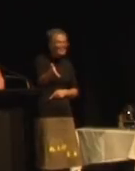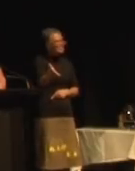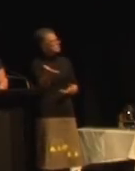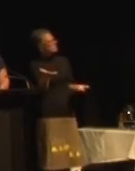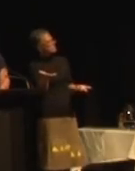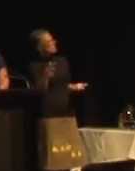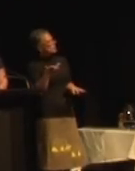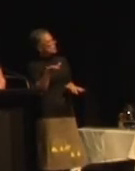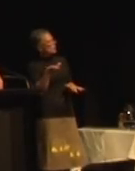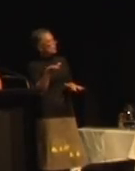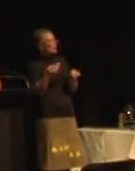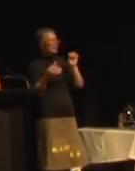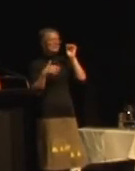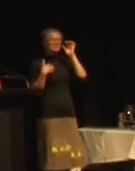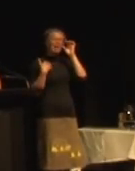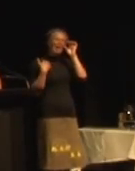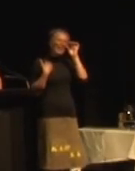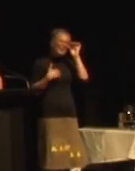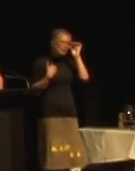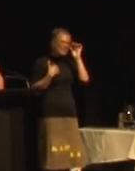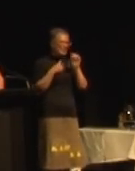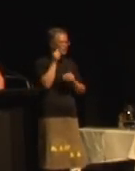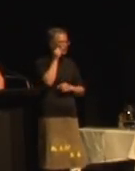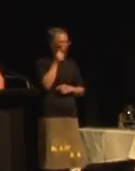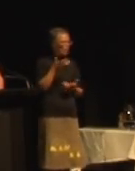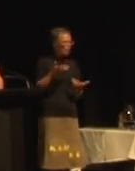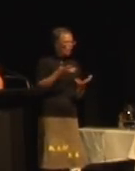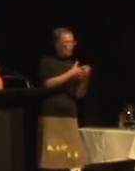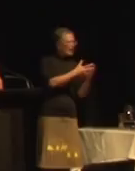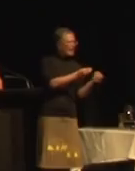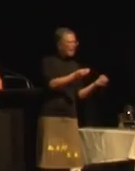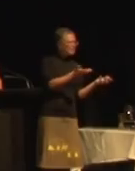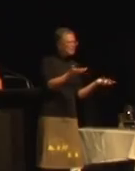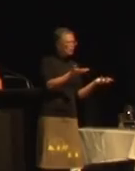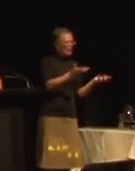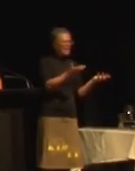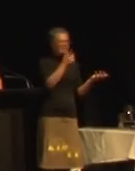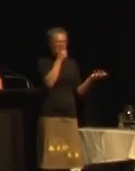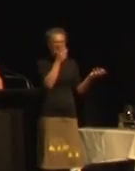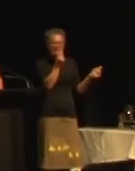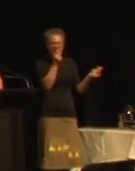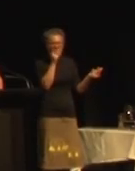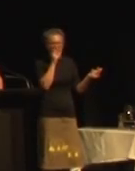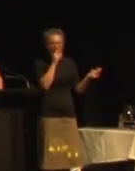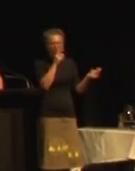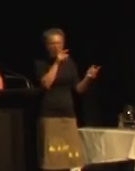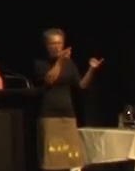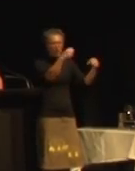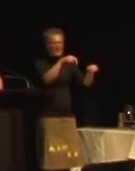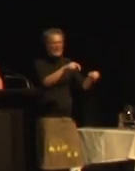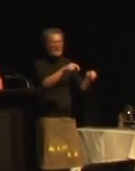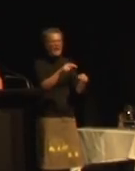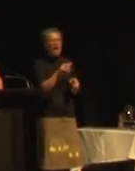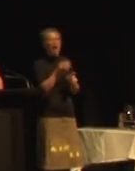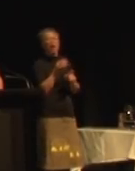I think it's actually even more interesting to note who's missing, who's not even in the room, who's sitting on the